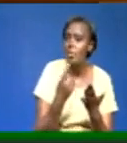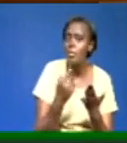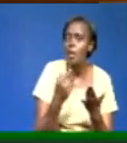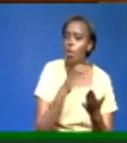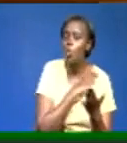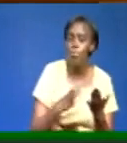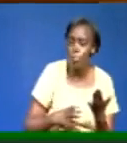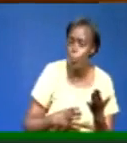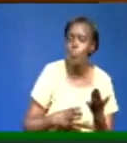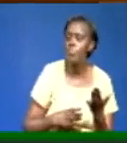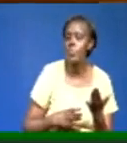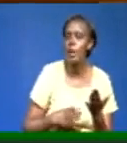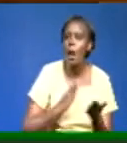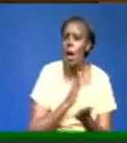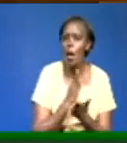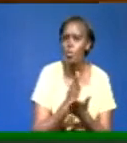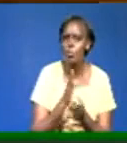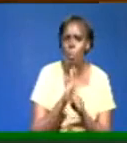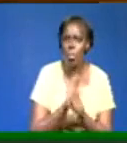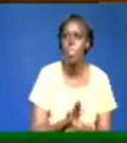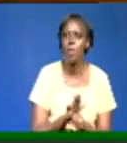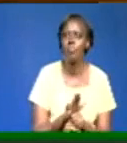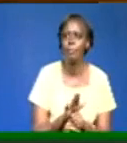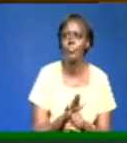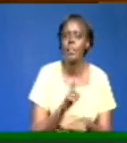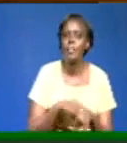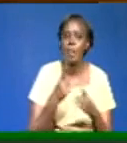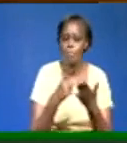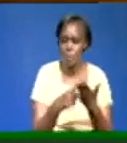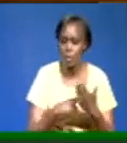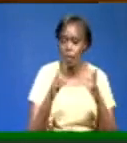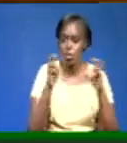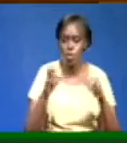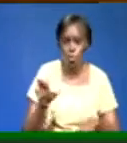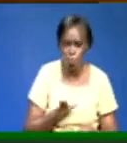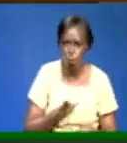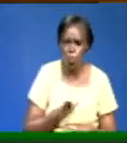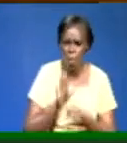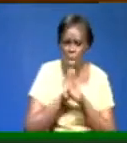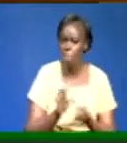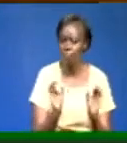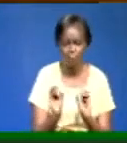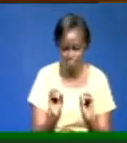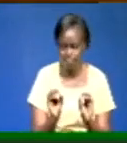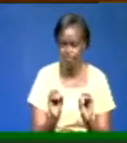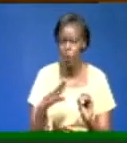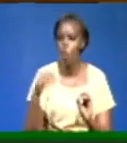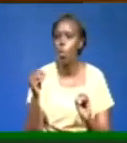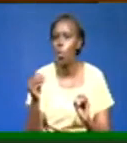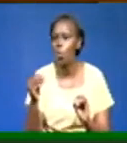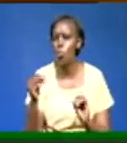committee, you're actually propagating it. And so when you discuss issues, women, don't trivialize it, don't go to